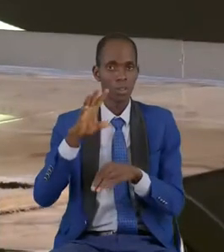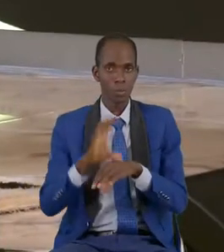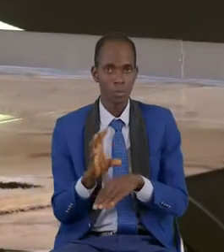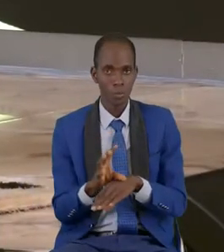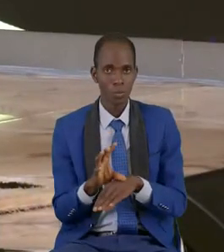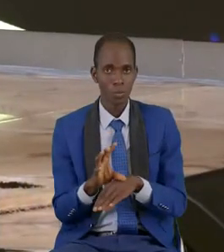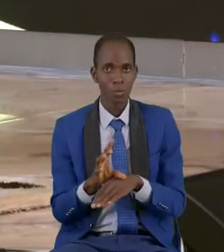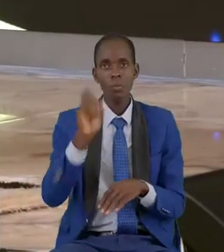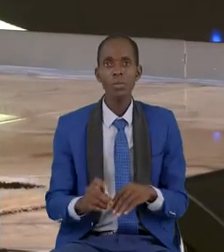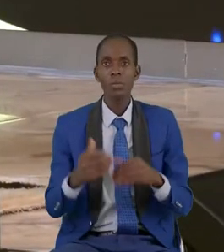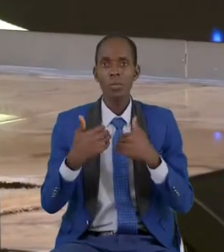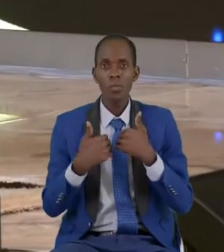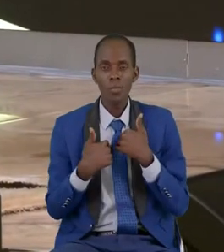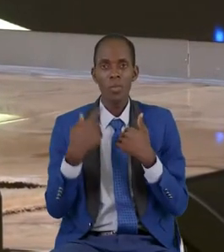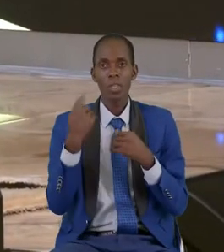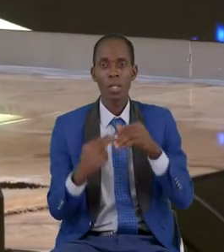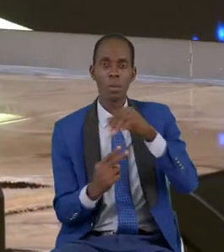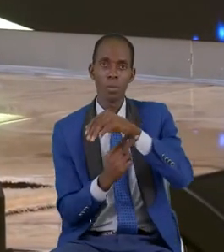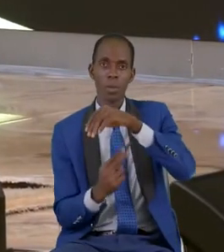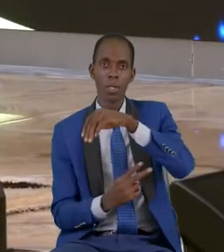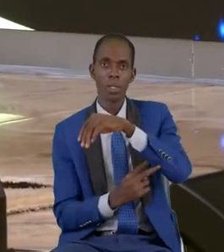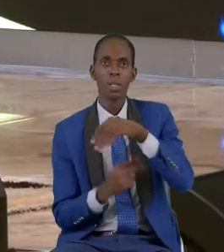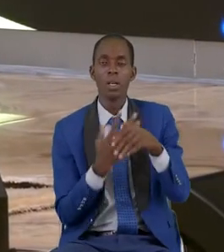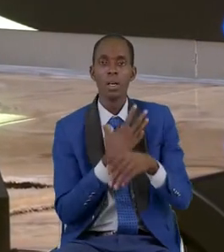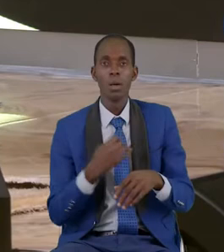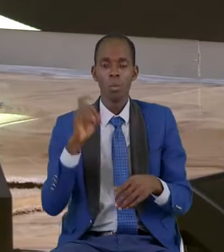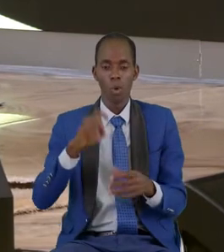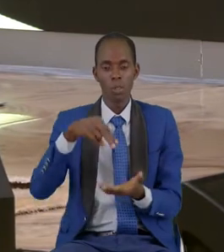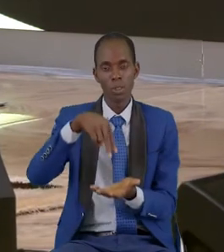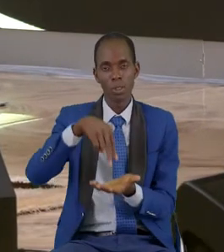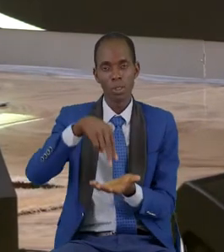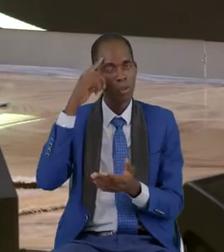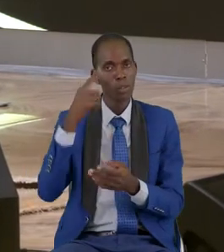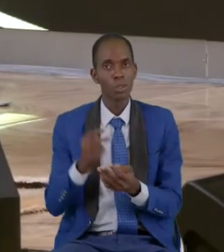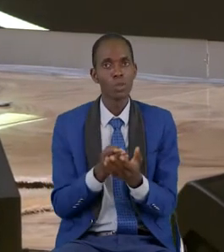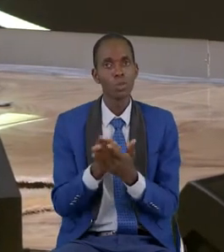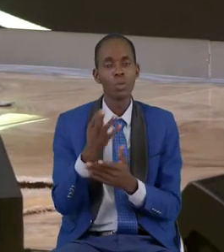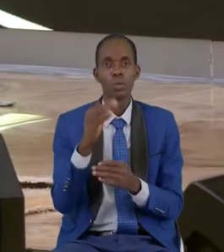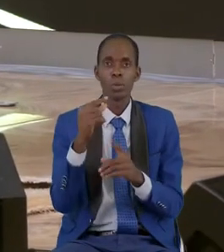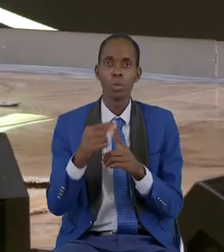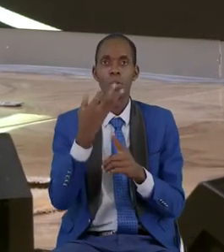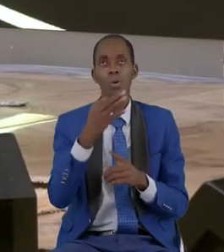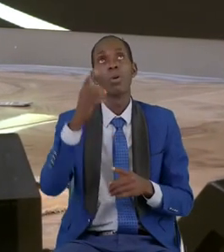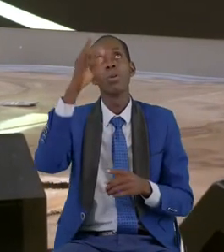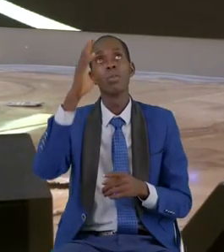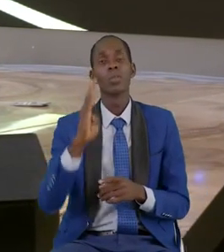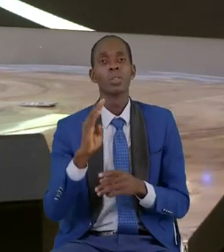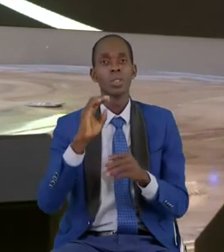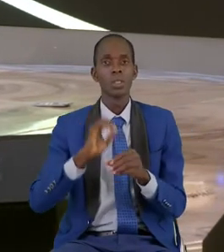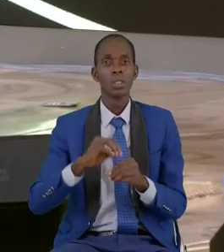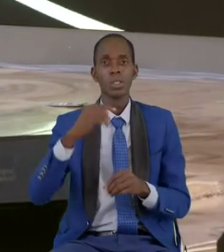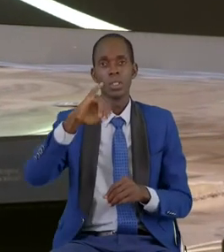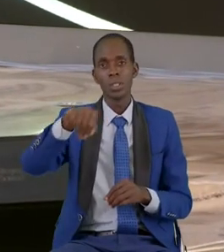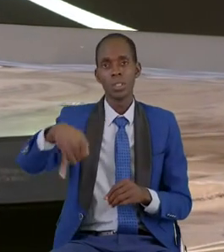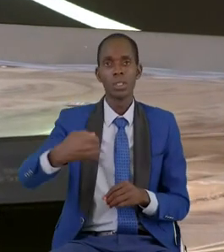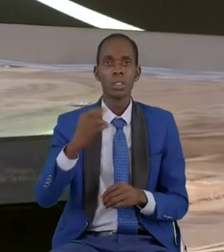stand like pillars and stand for the truth of the word of God. In Jeremiah chapter